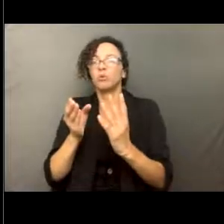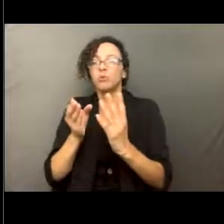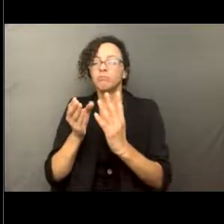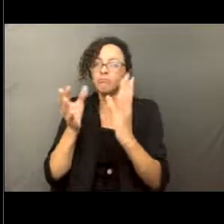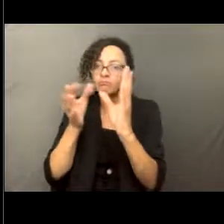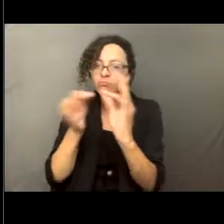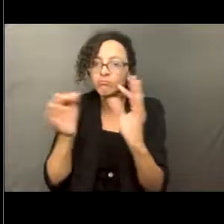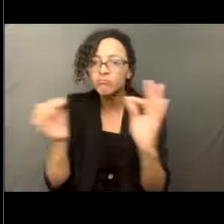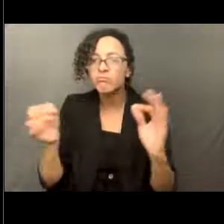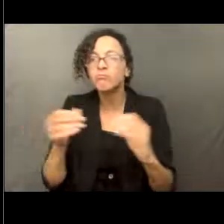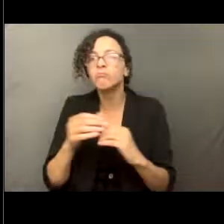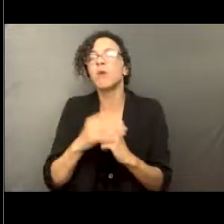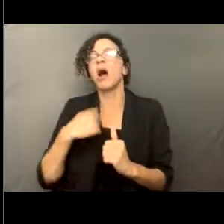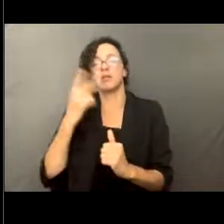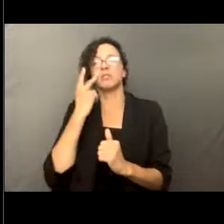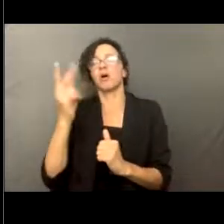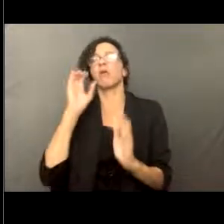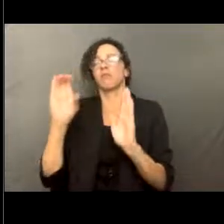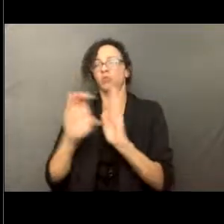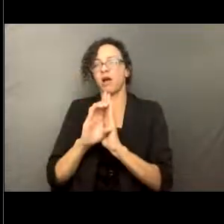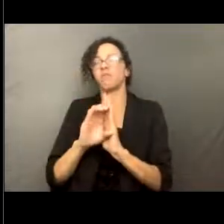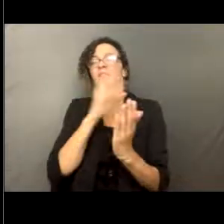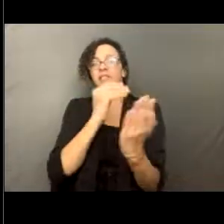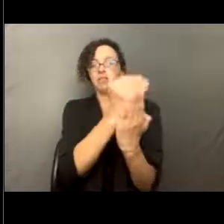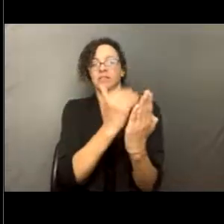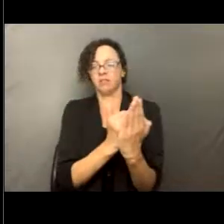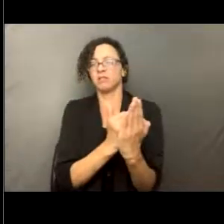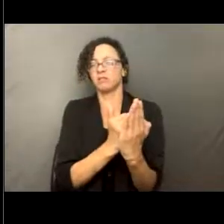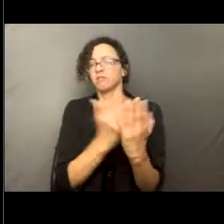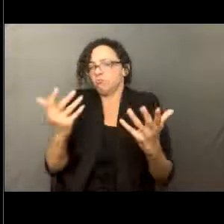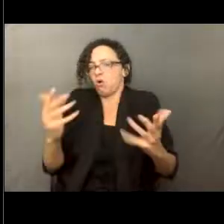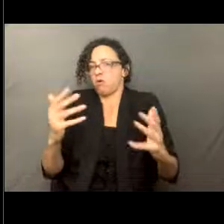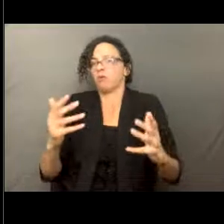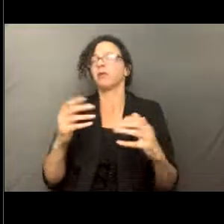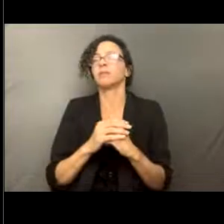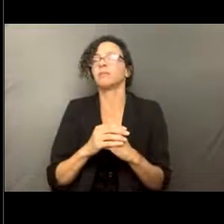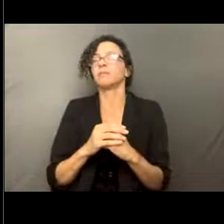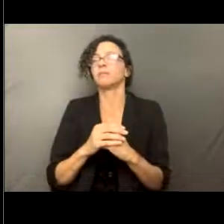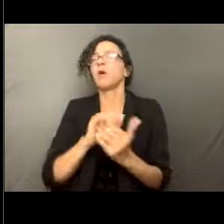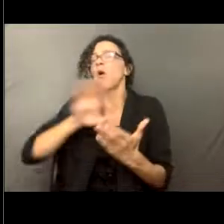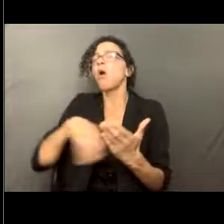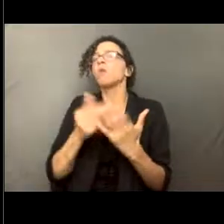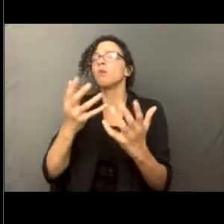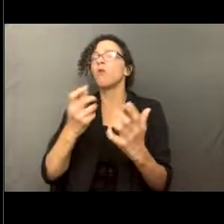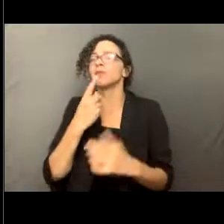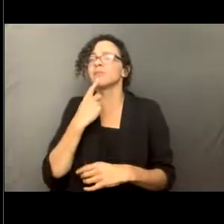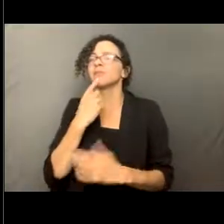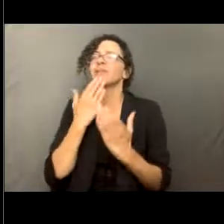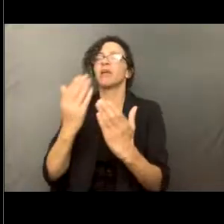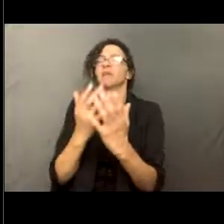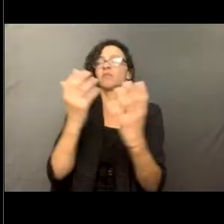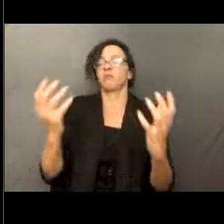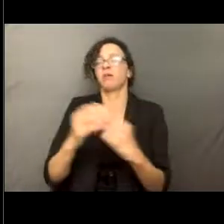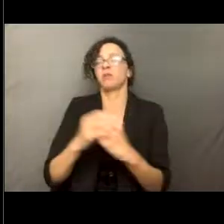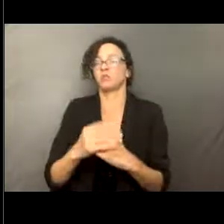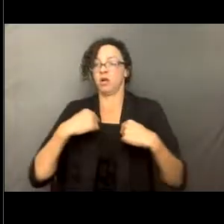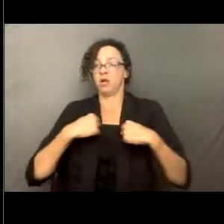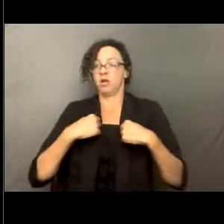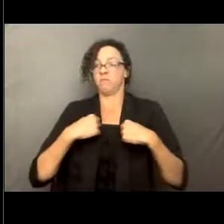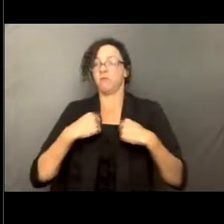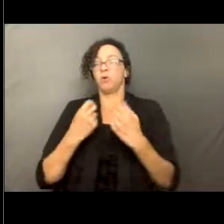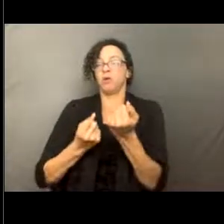I saw the graphics. All I want to say is thank you very much. Being an advocate for the Regional Center of the East Bay